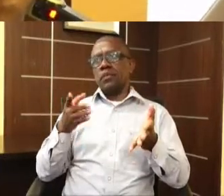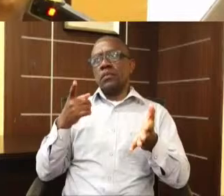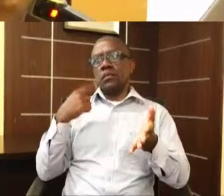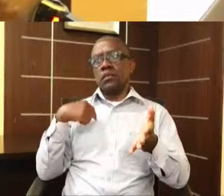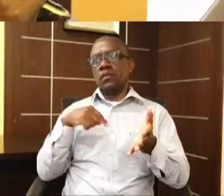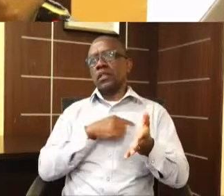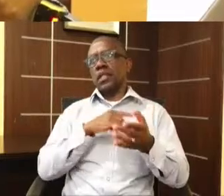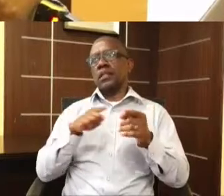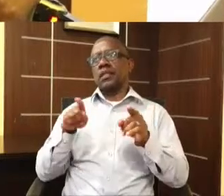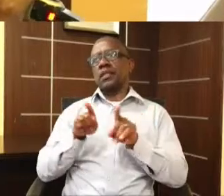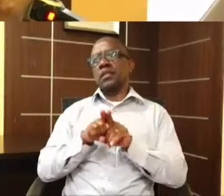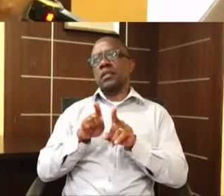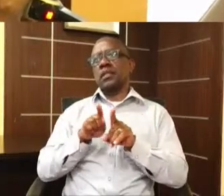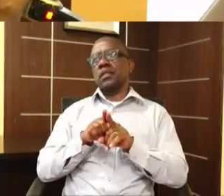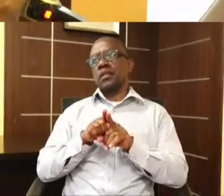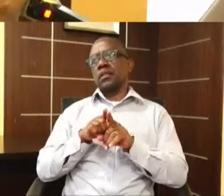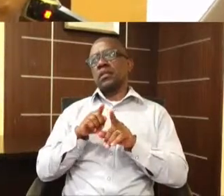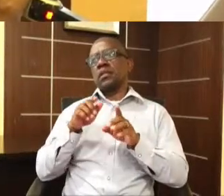are actually,